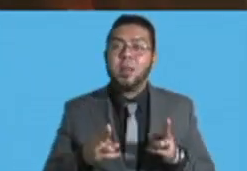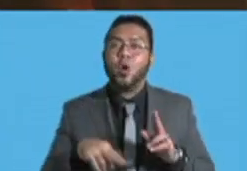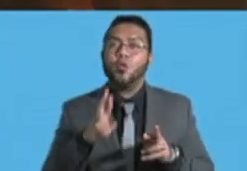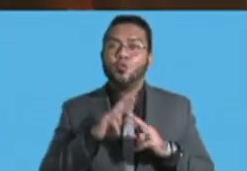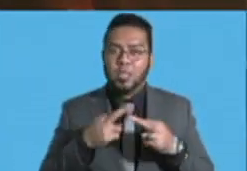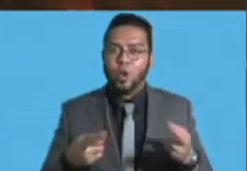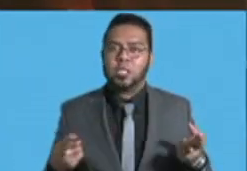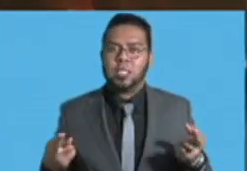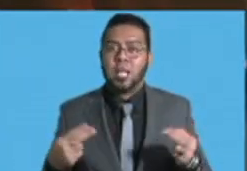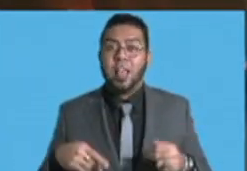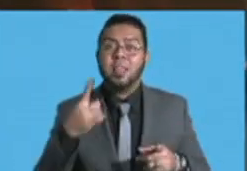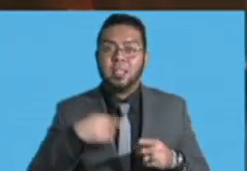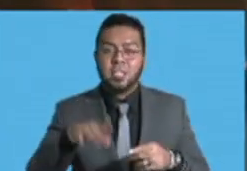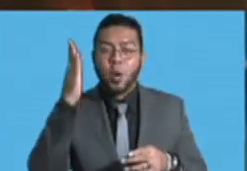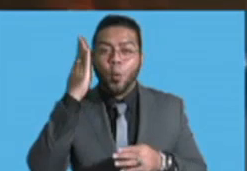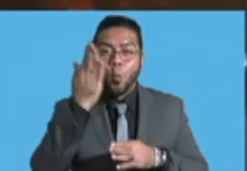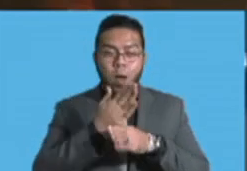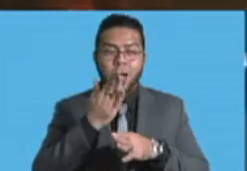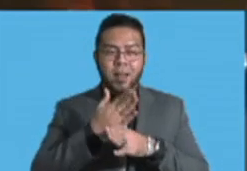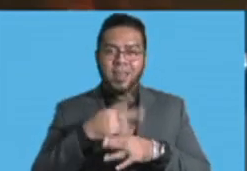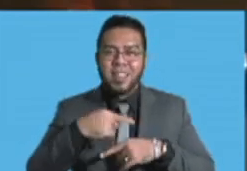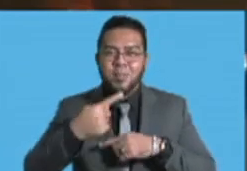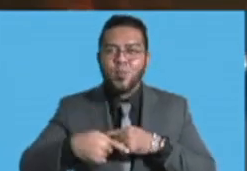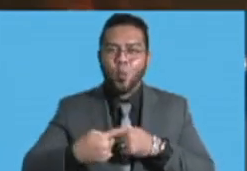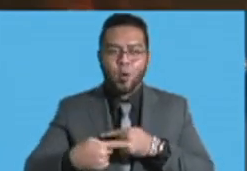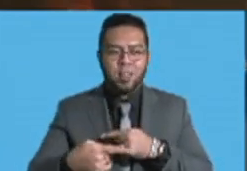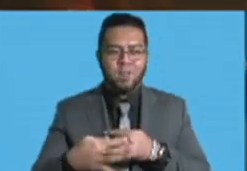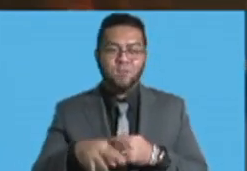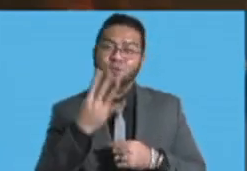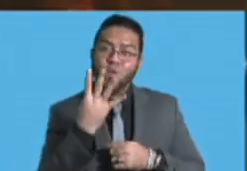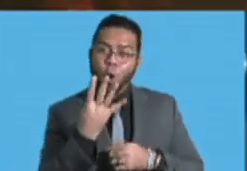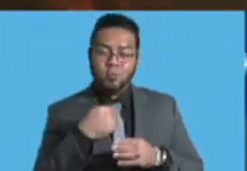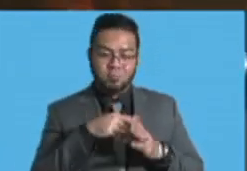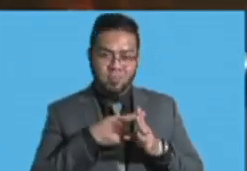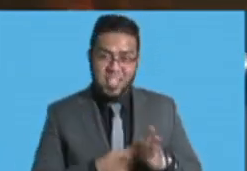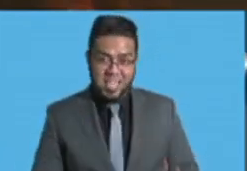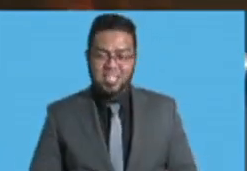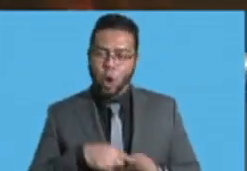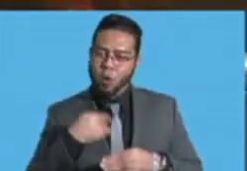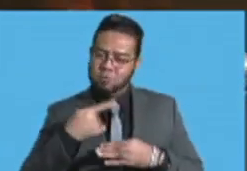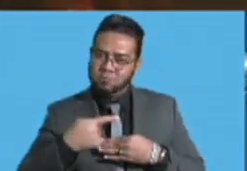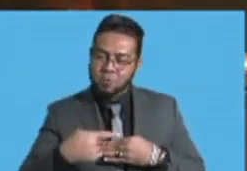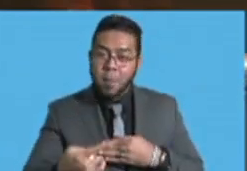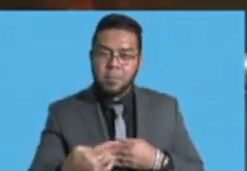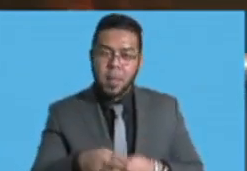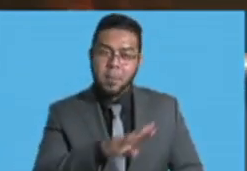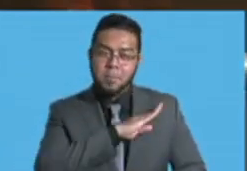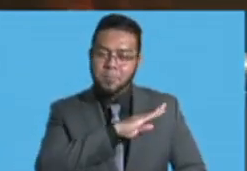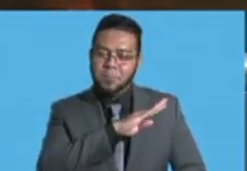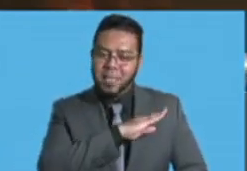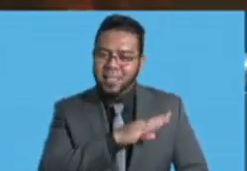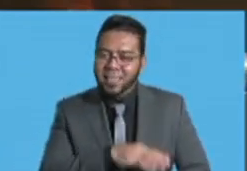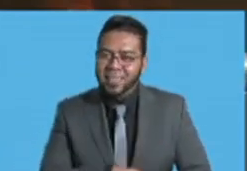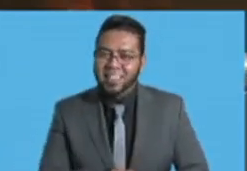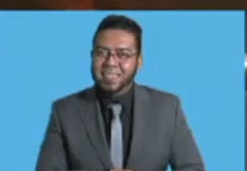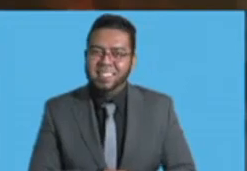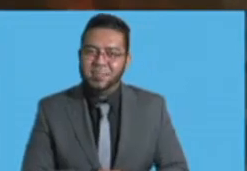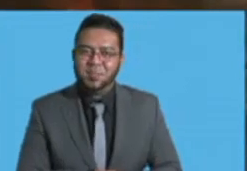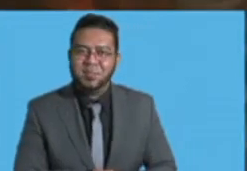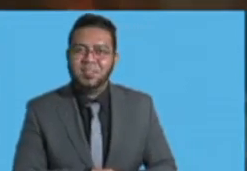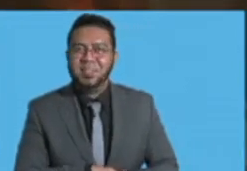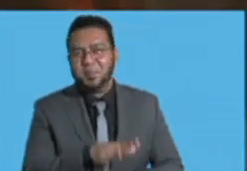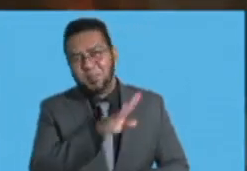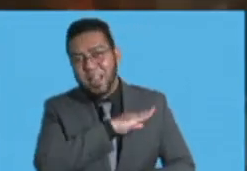work in progress, and for years of maladministration, the Bainimarama government